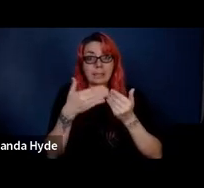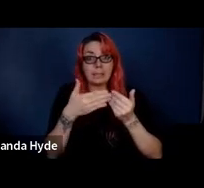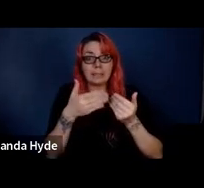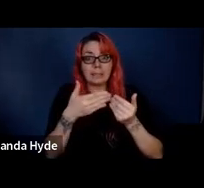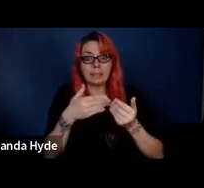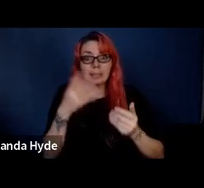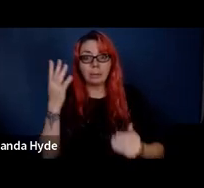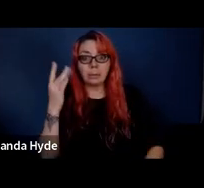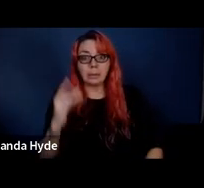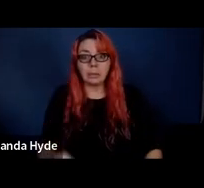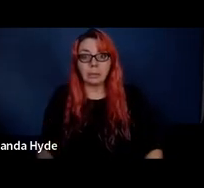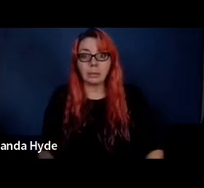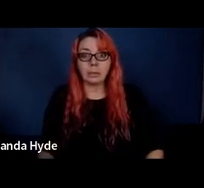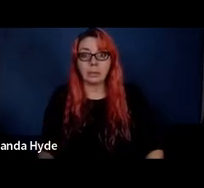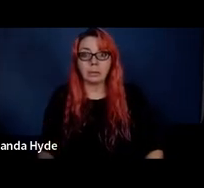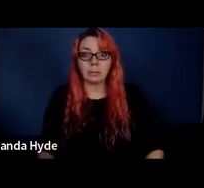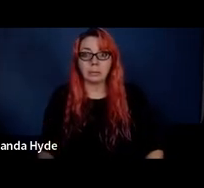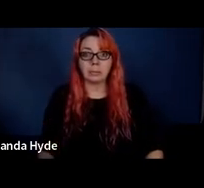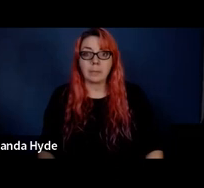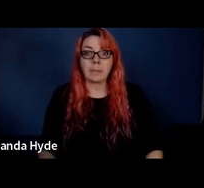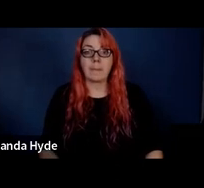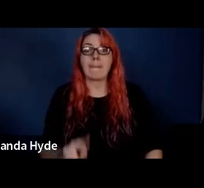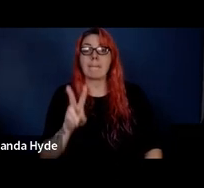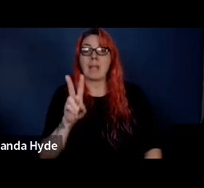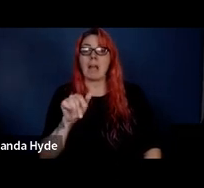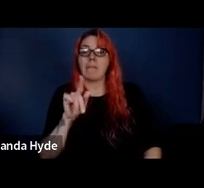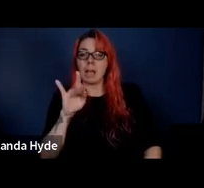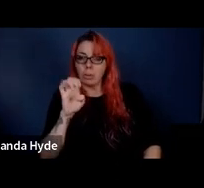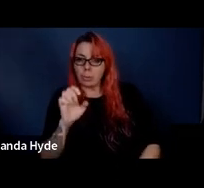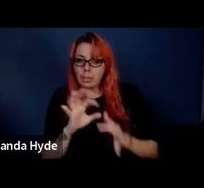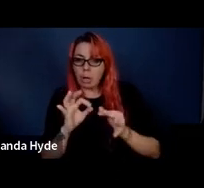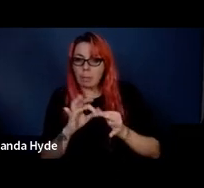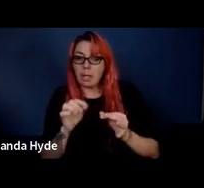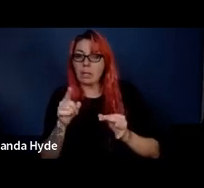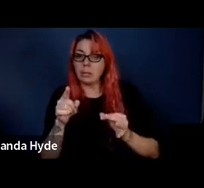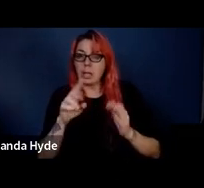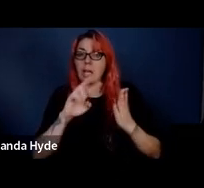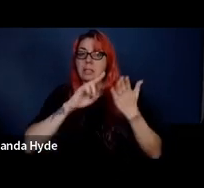Ah, Valerie, this is the way I often see the text. Okay.